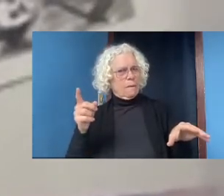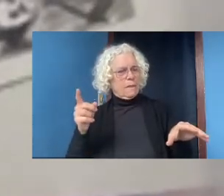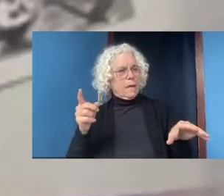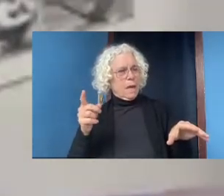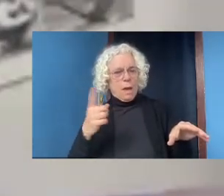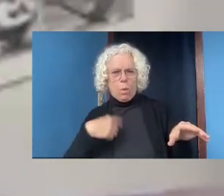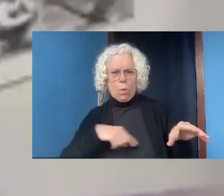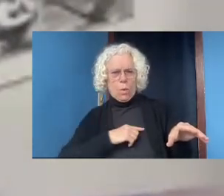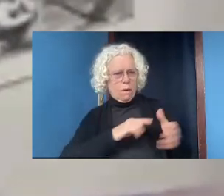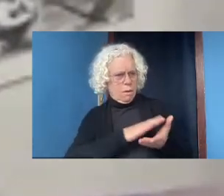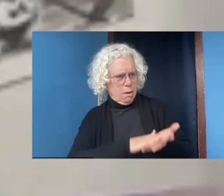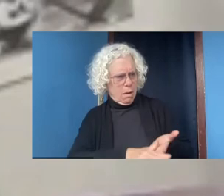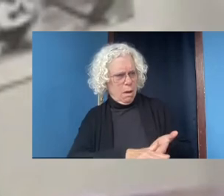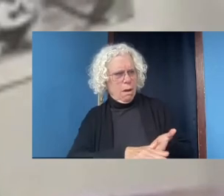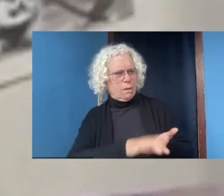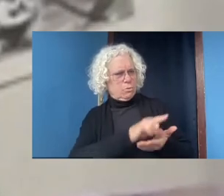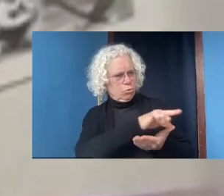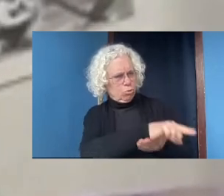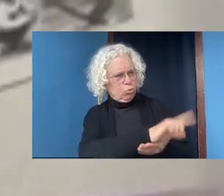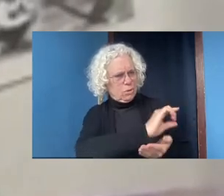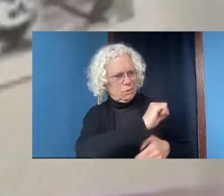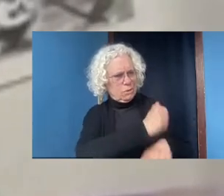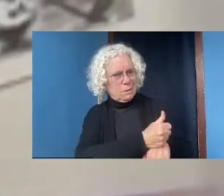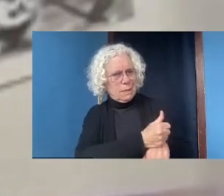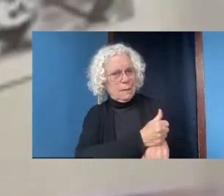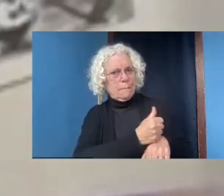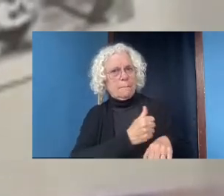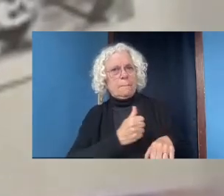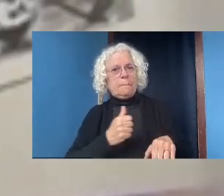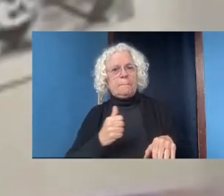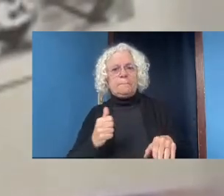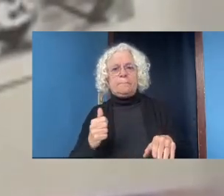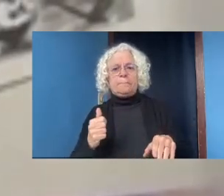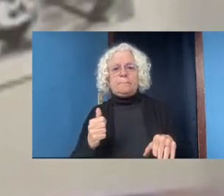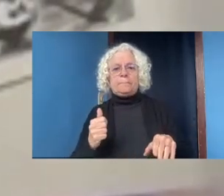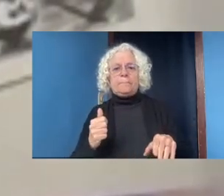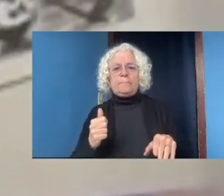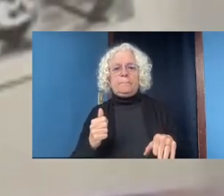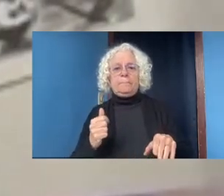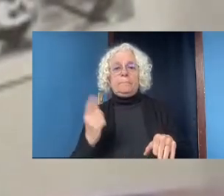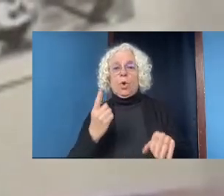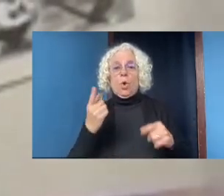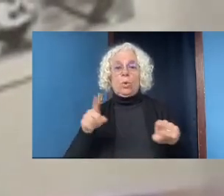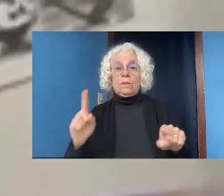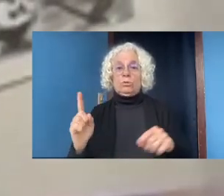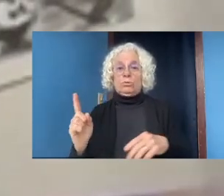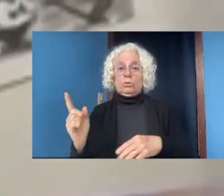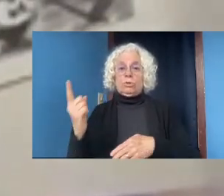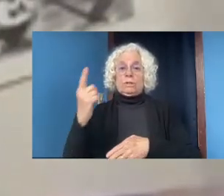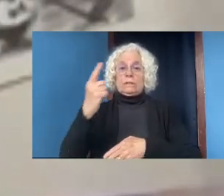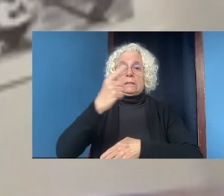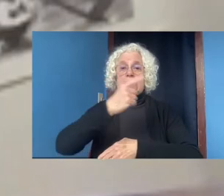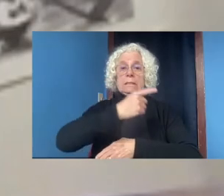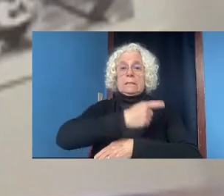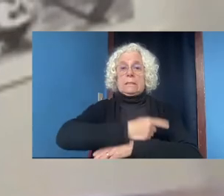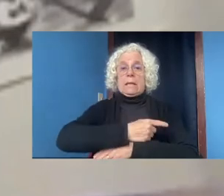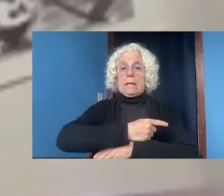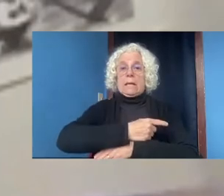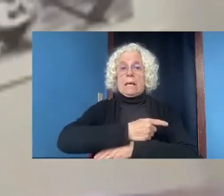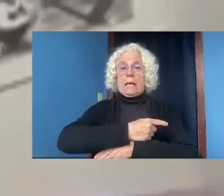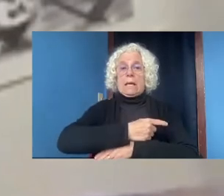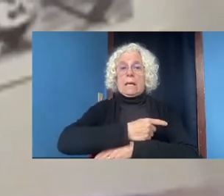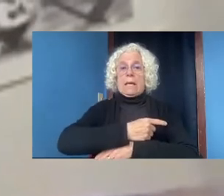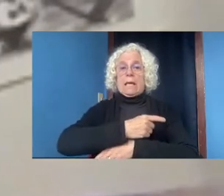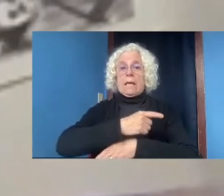this place to have during the day. They are only open from morning